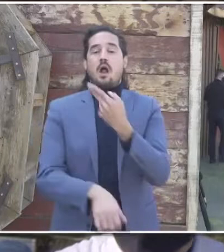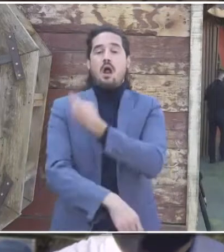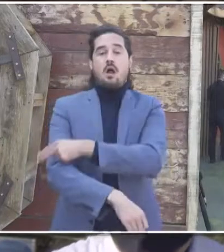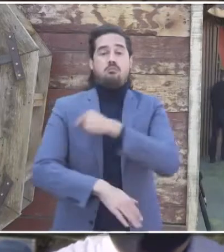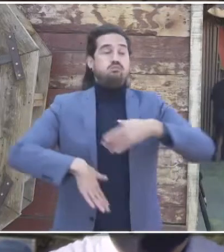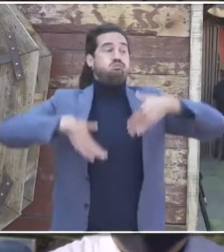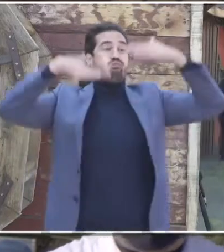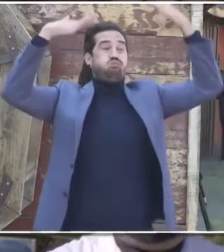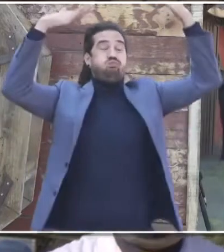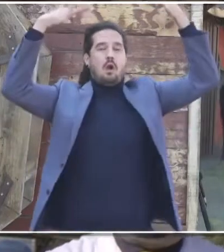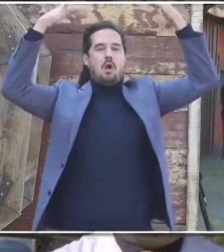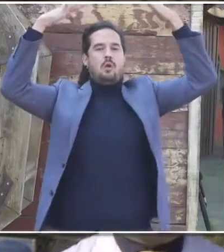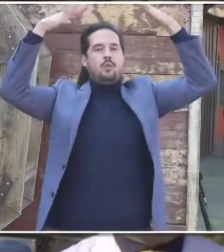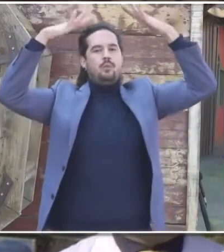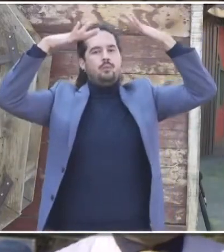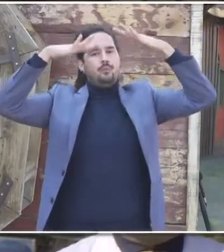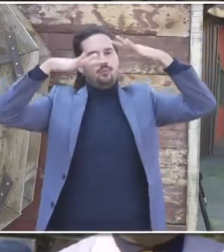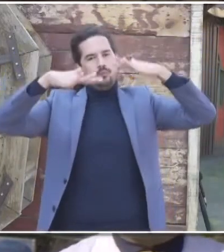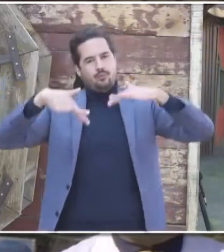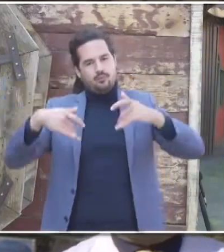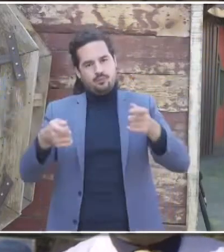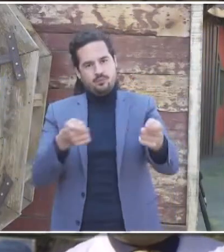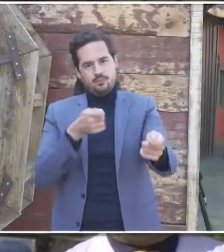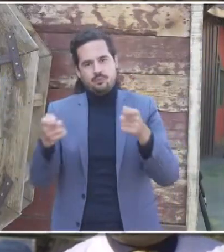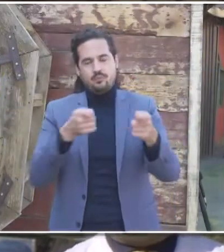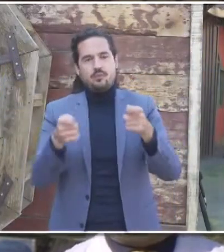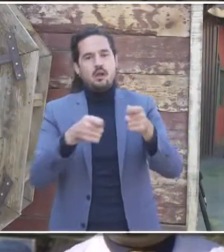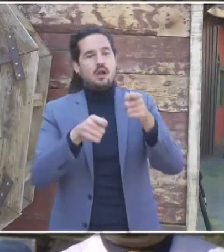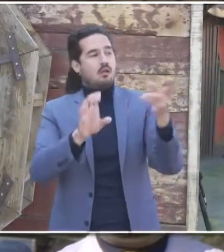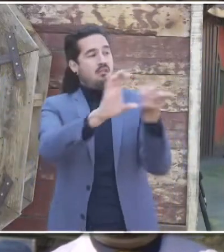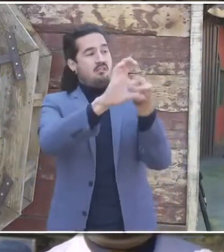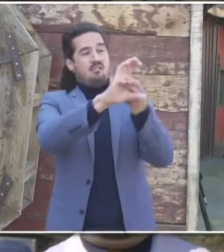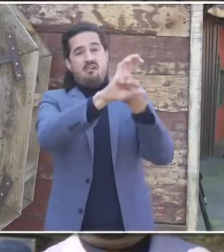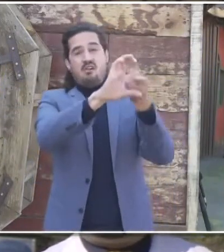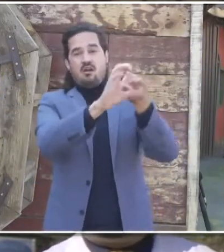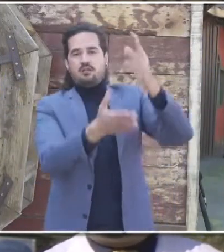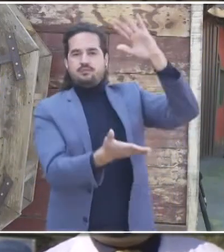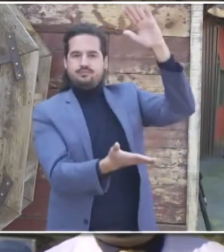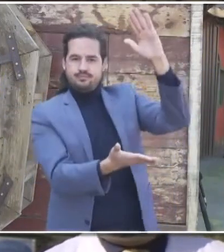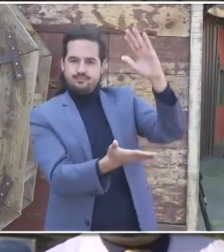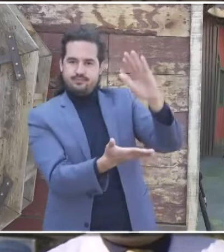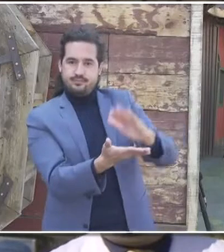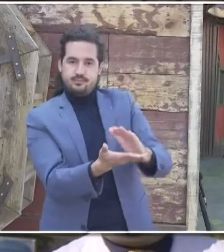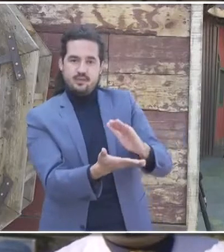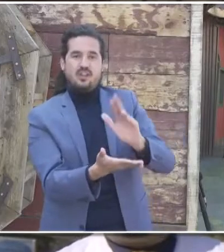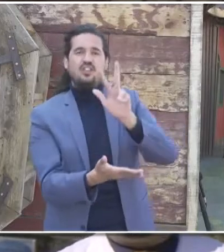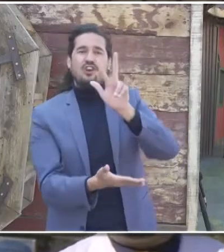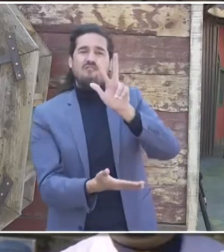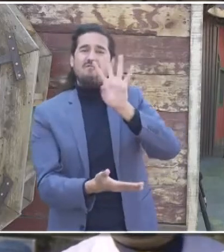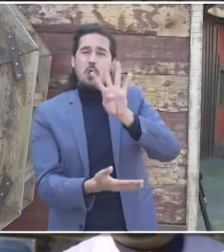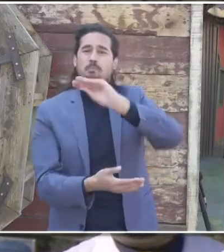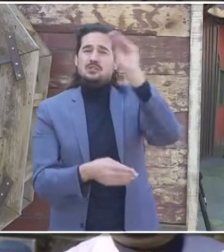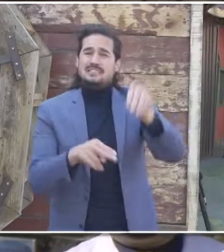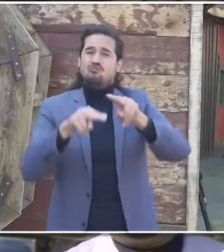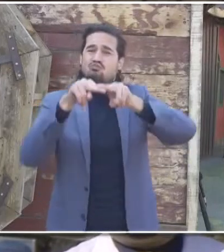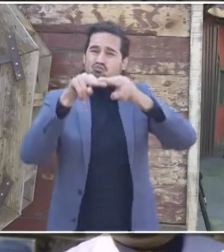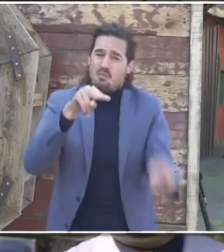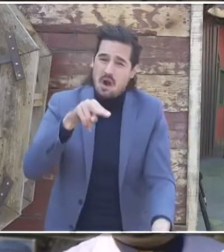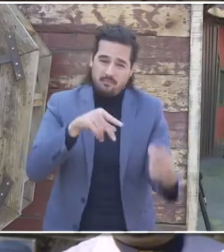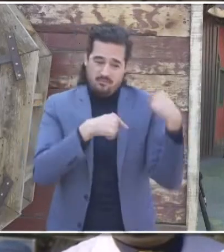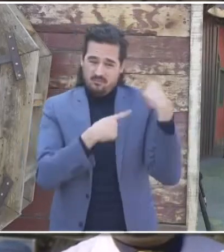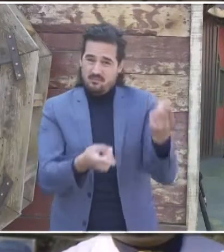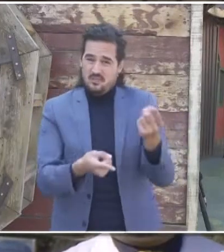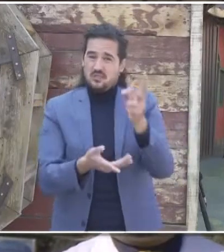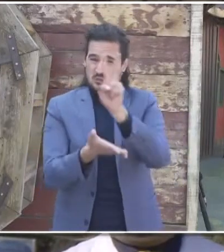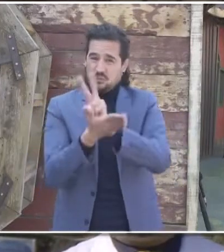are significantly down. 34% decline in hospitalizations over the last 14 days, 28%